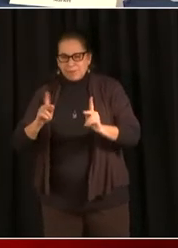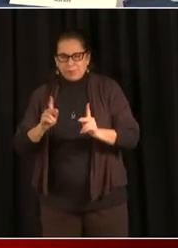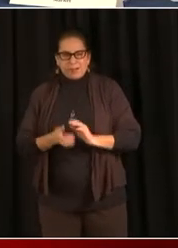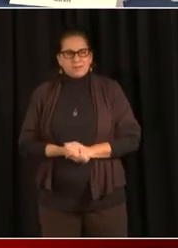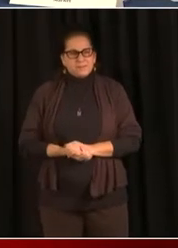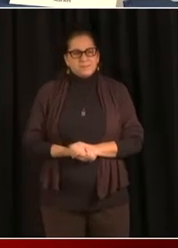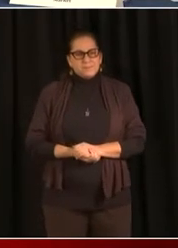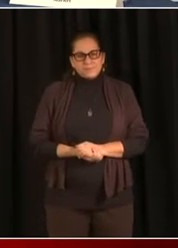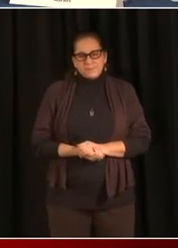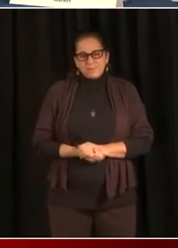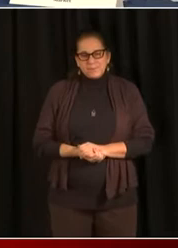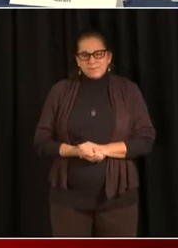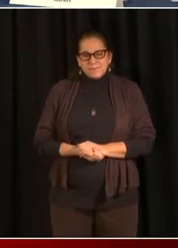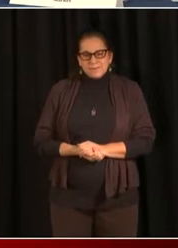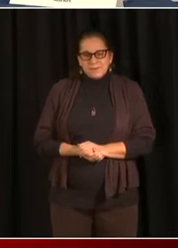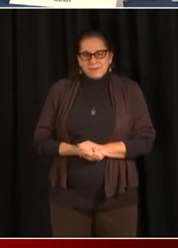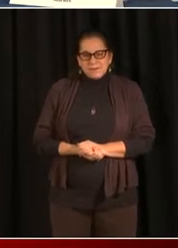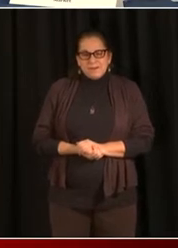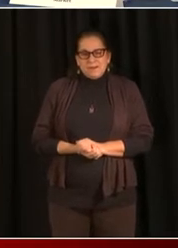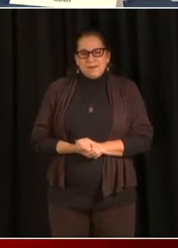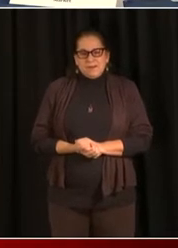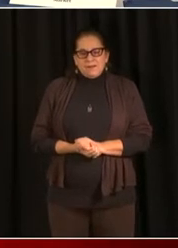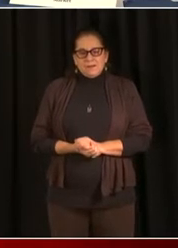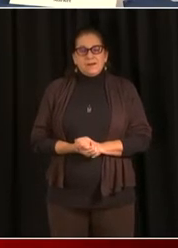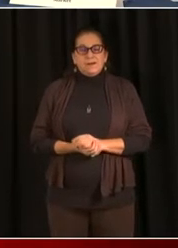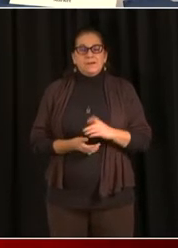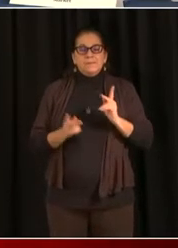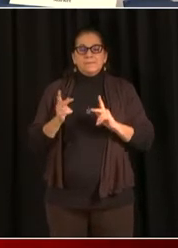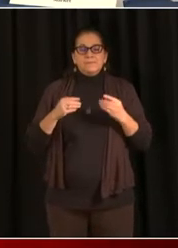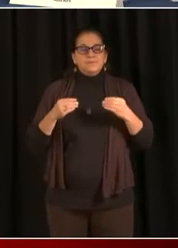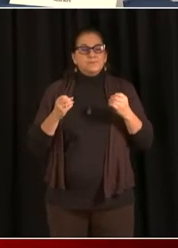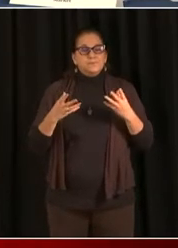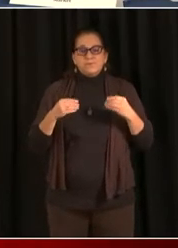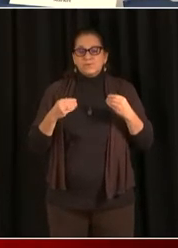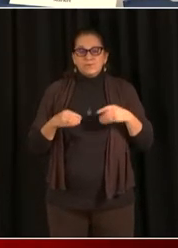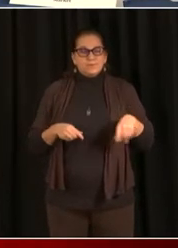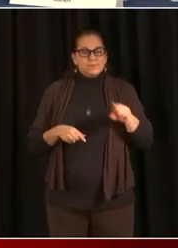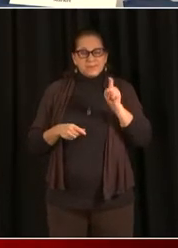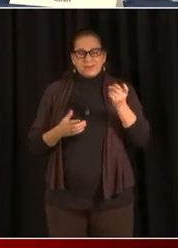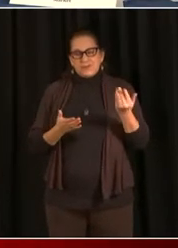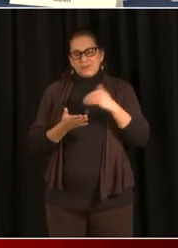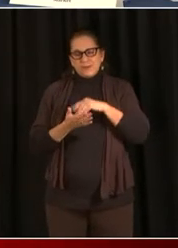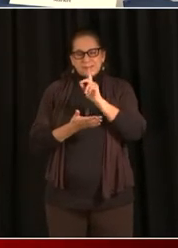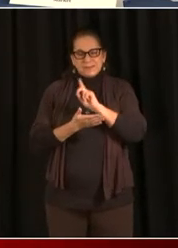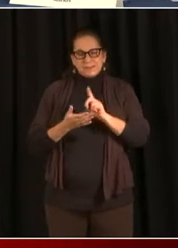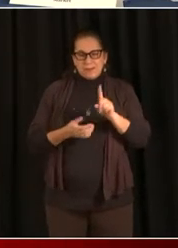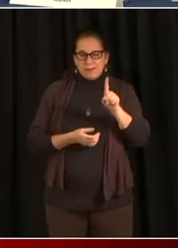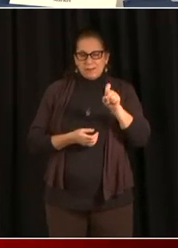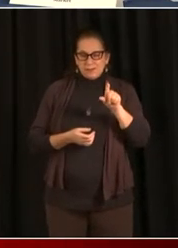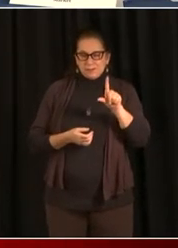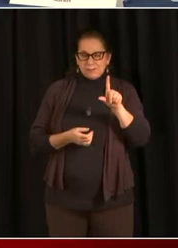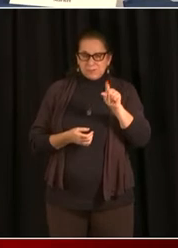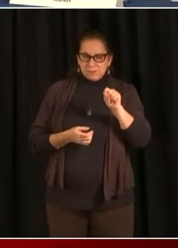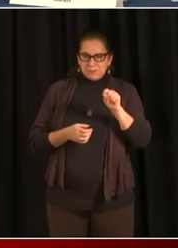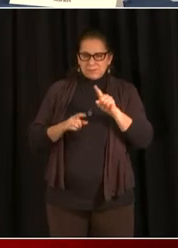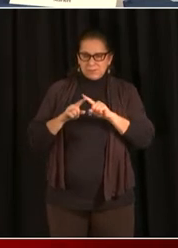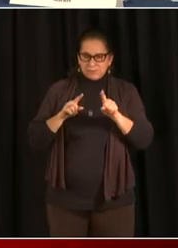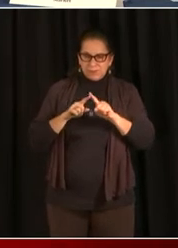work also on redesigning kind of how we're thinking about our places. So over 120 different properties, completely